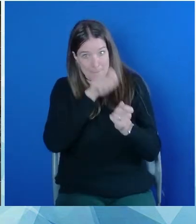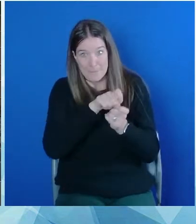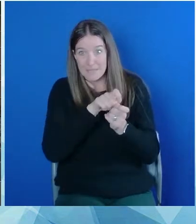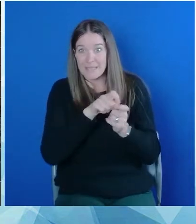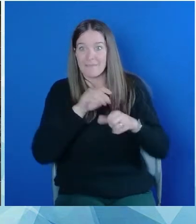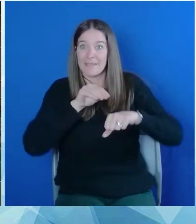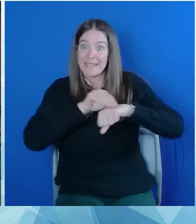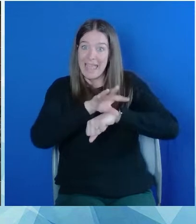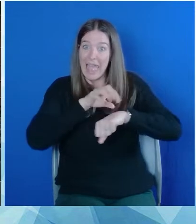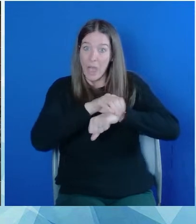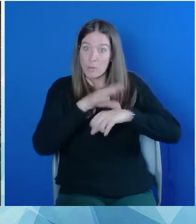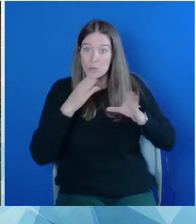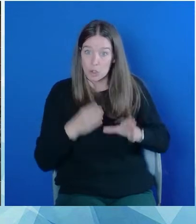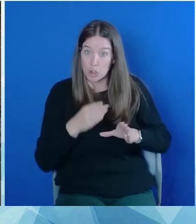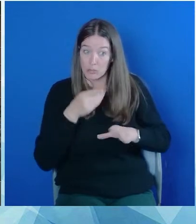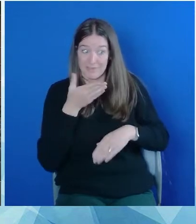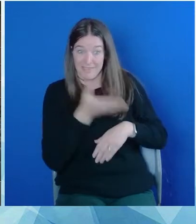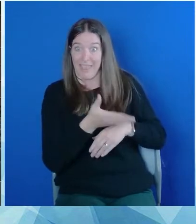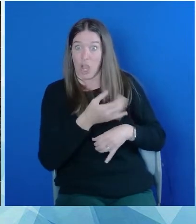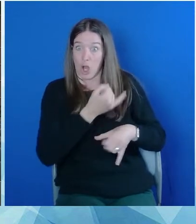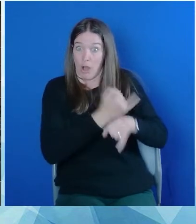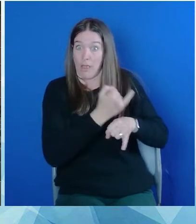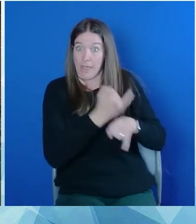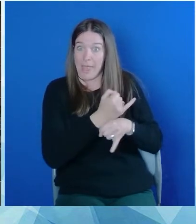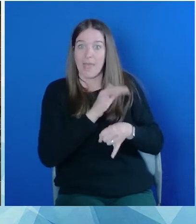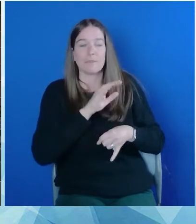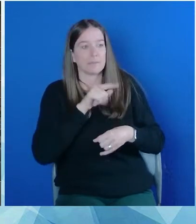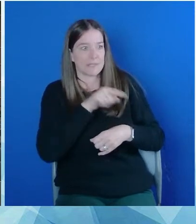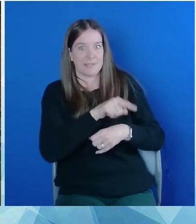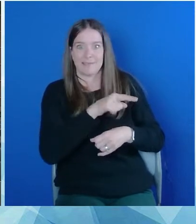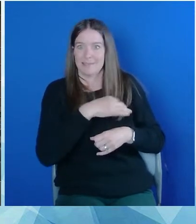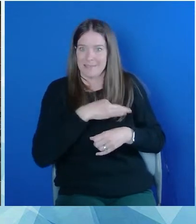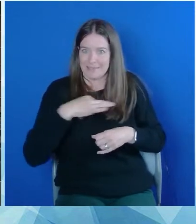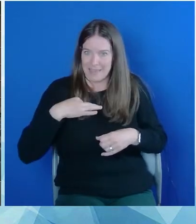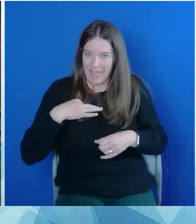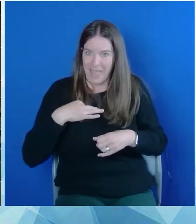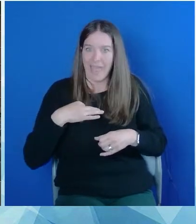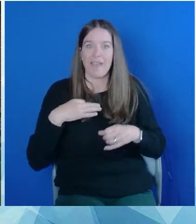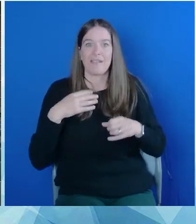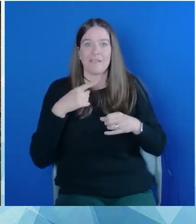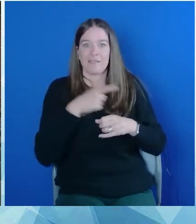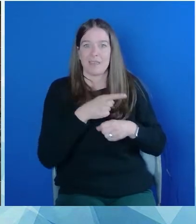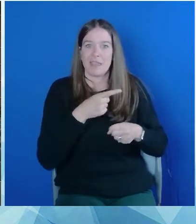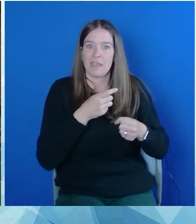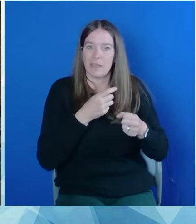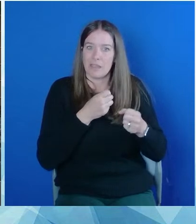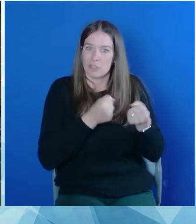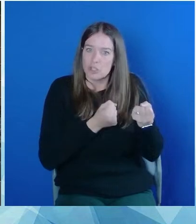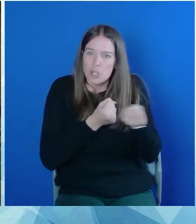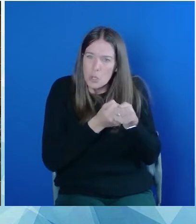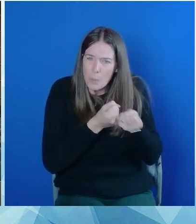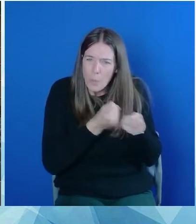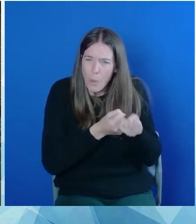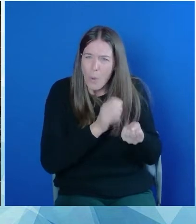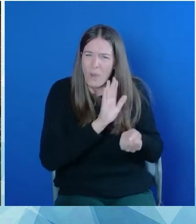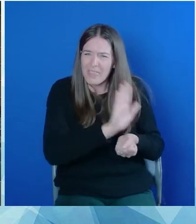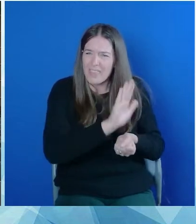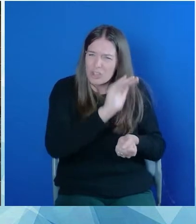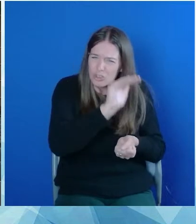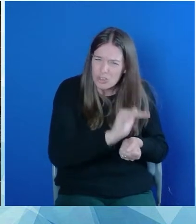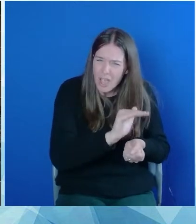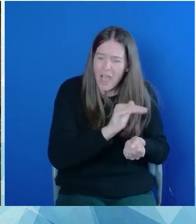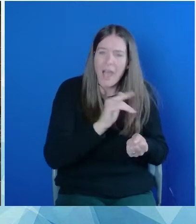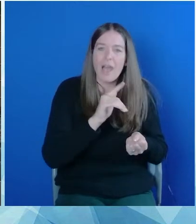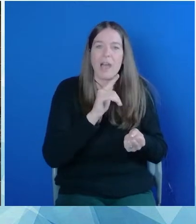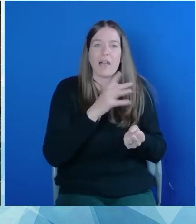their role as a staff member to support their child in continuing to bully other students, including my son,